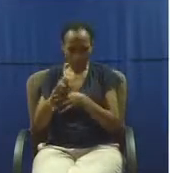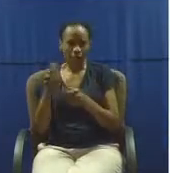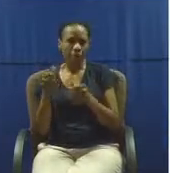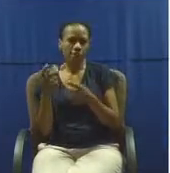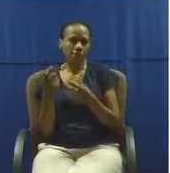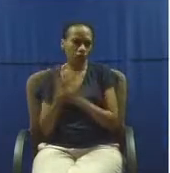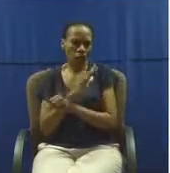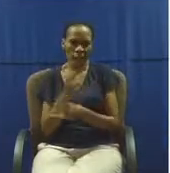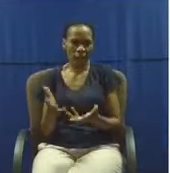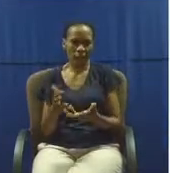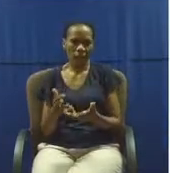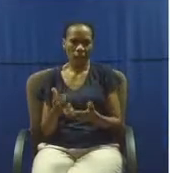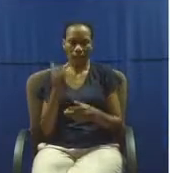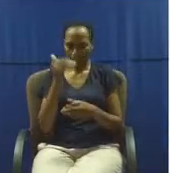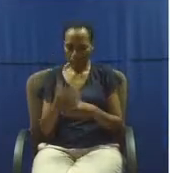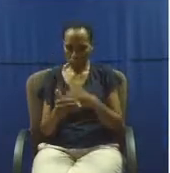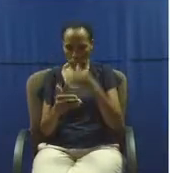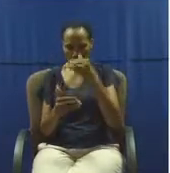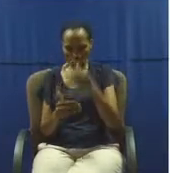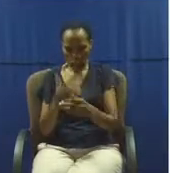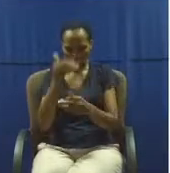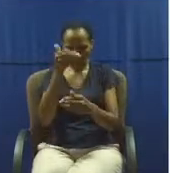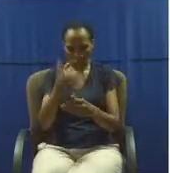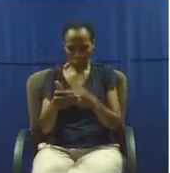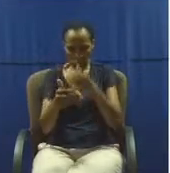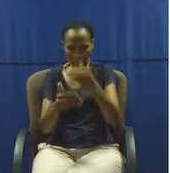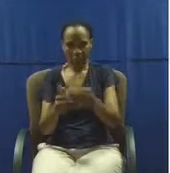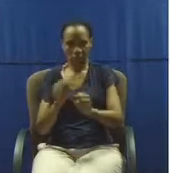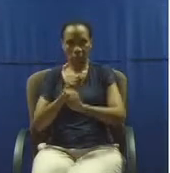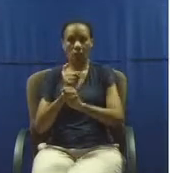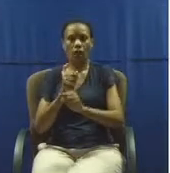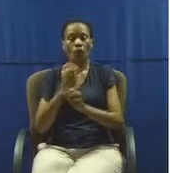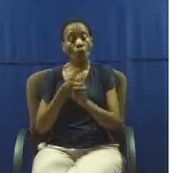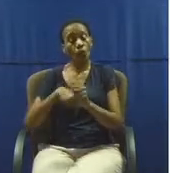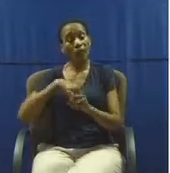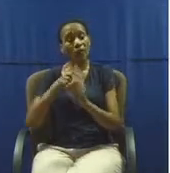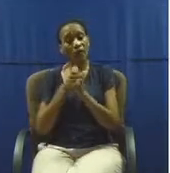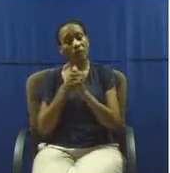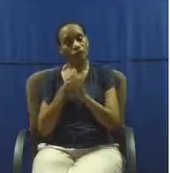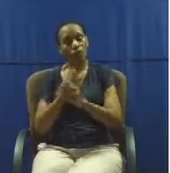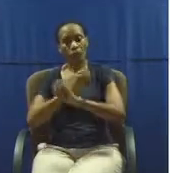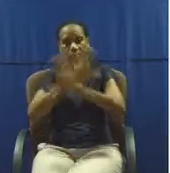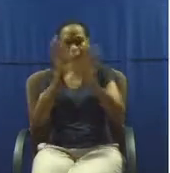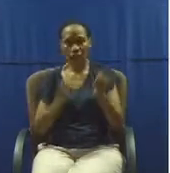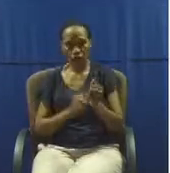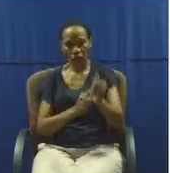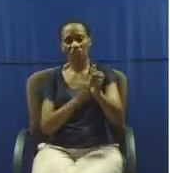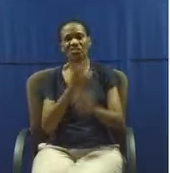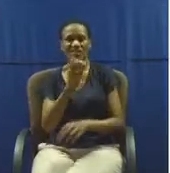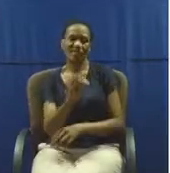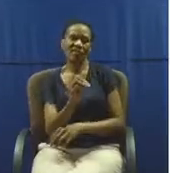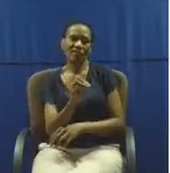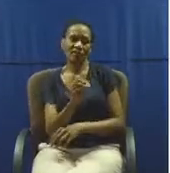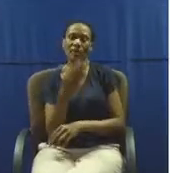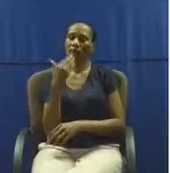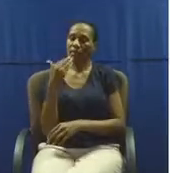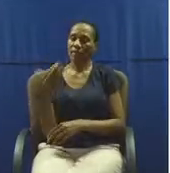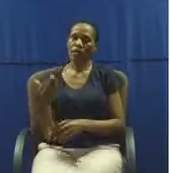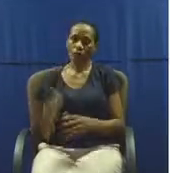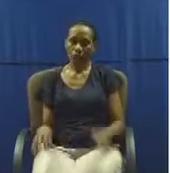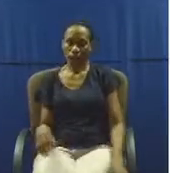it's a reform process informed by a clear strategy that needs to be put in place. Thank you very